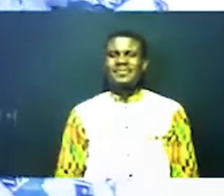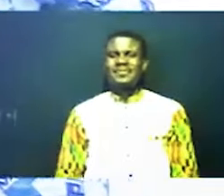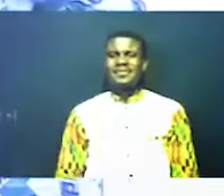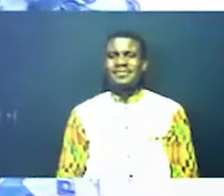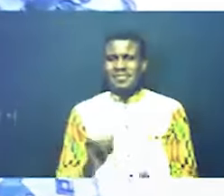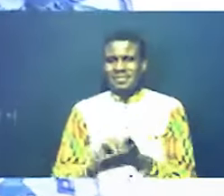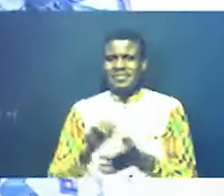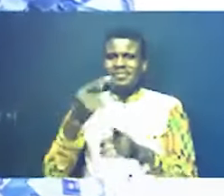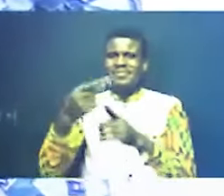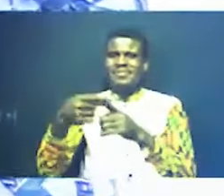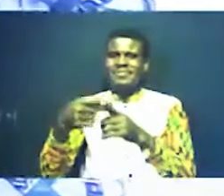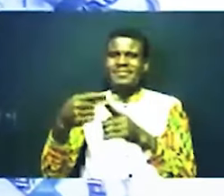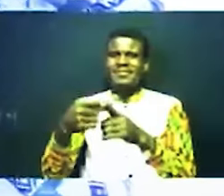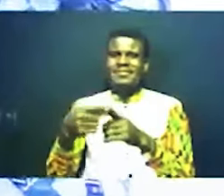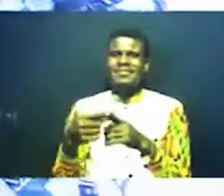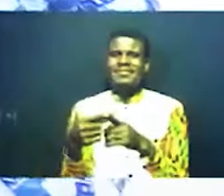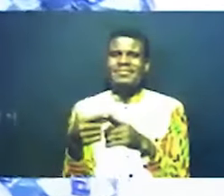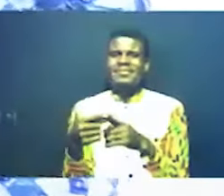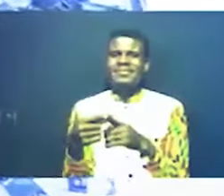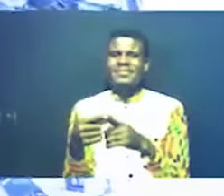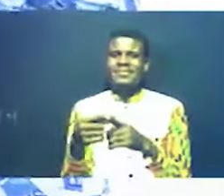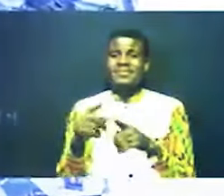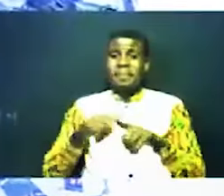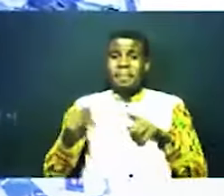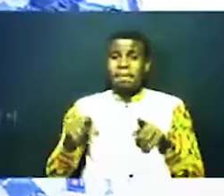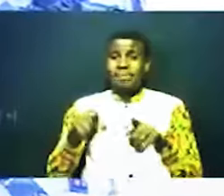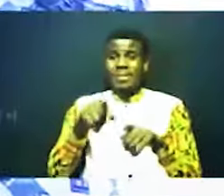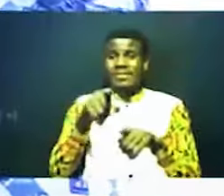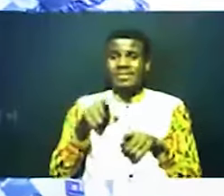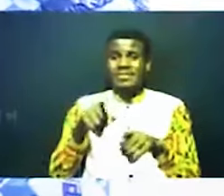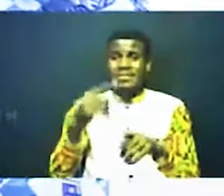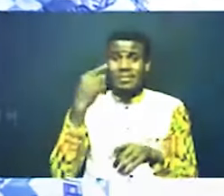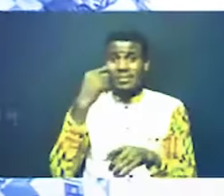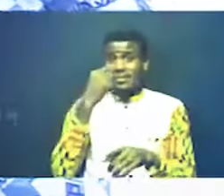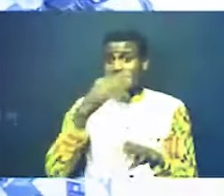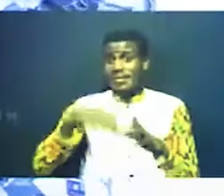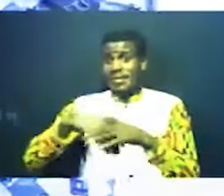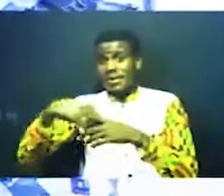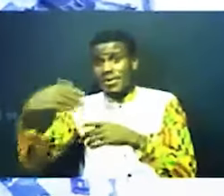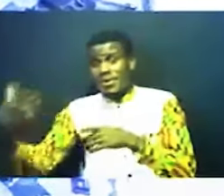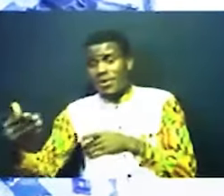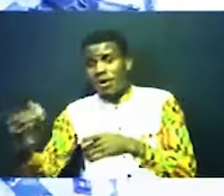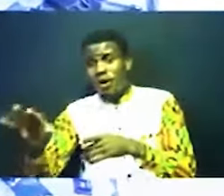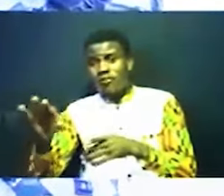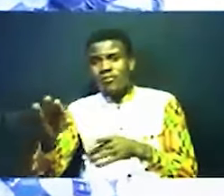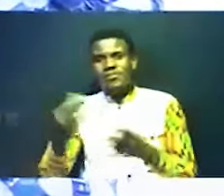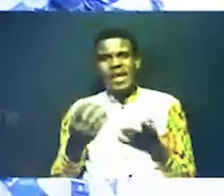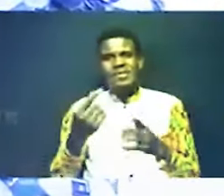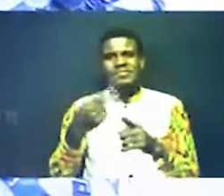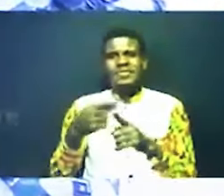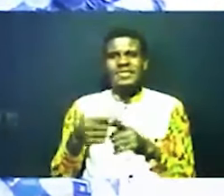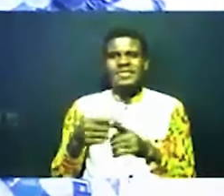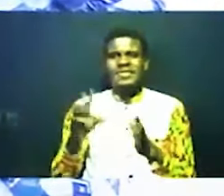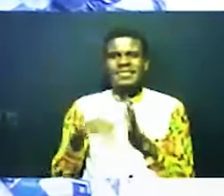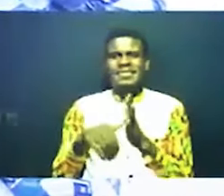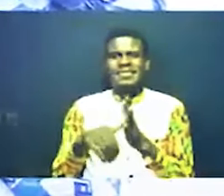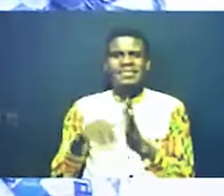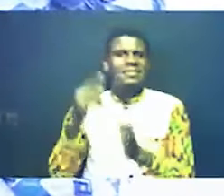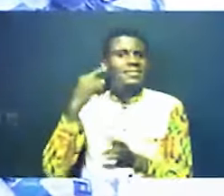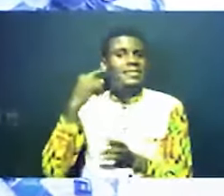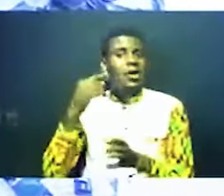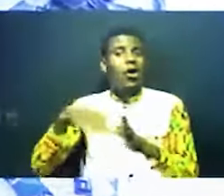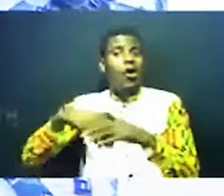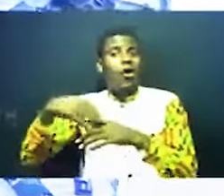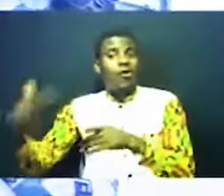That is the word. But if you take your eyes off and your ears off and you pay attention to other things, they will not be